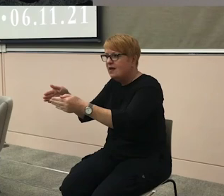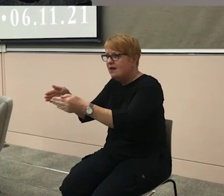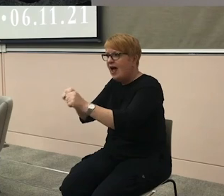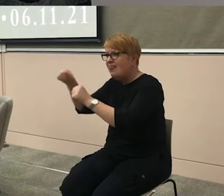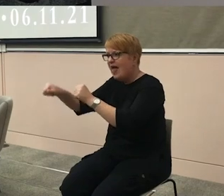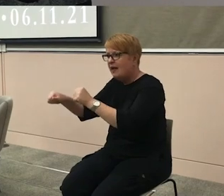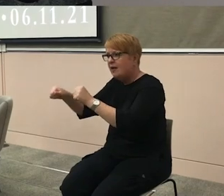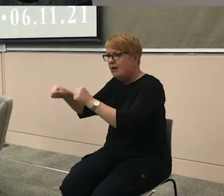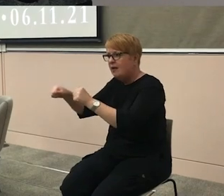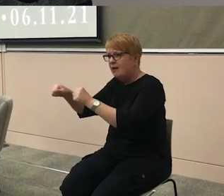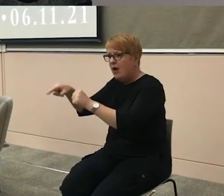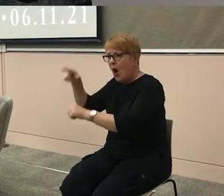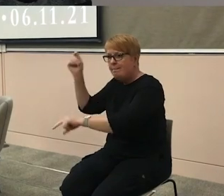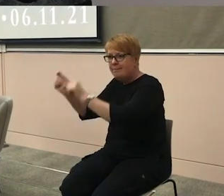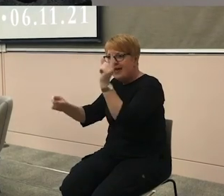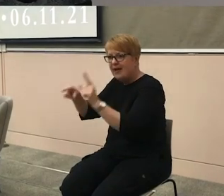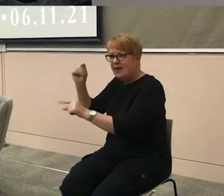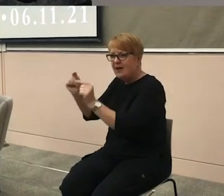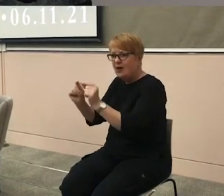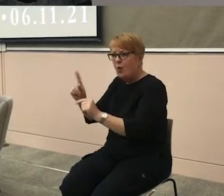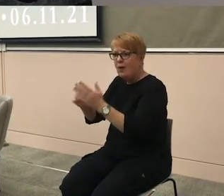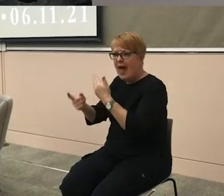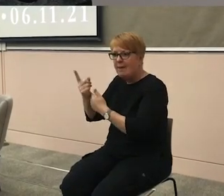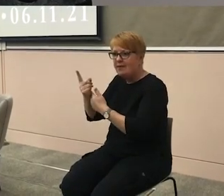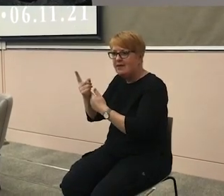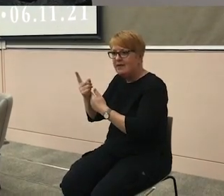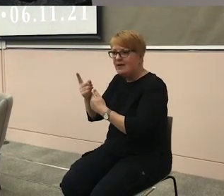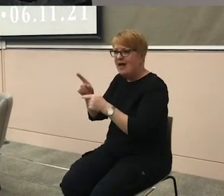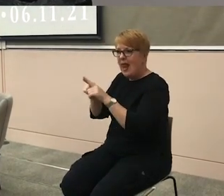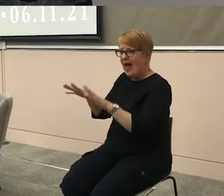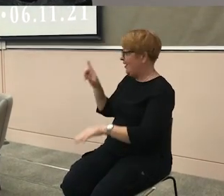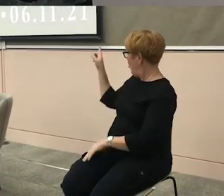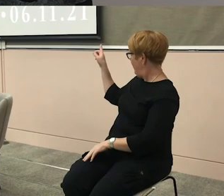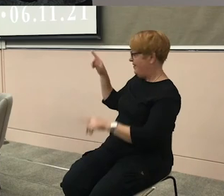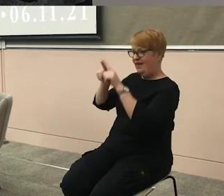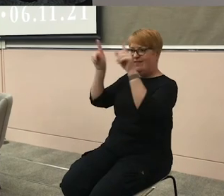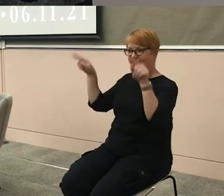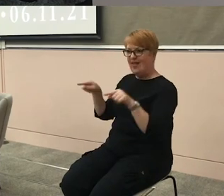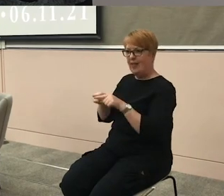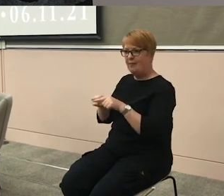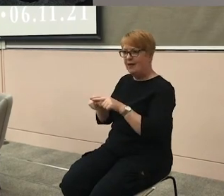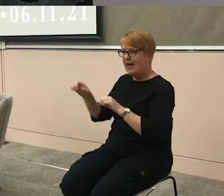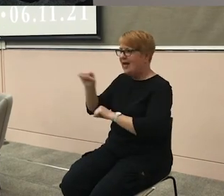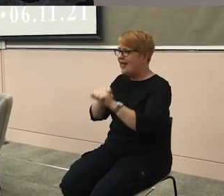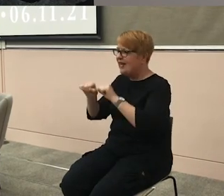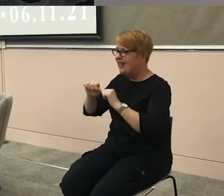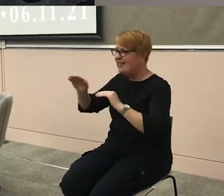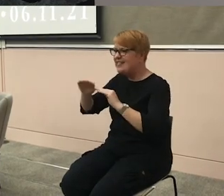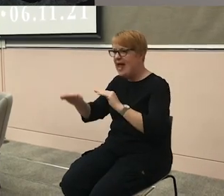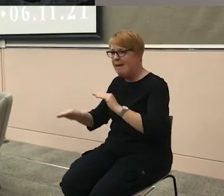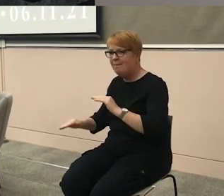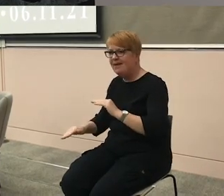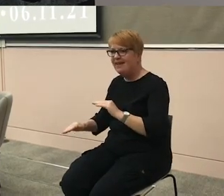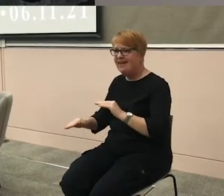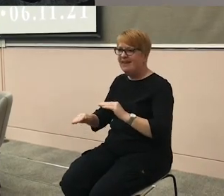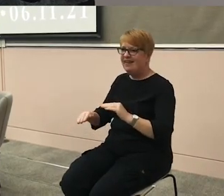happen at either side, especially that scene when you're on the steppers, it's like the past and then the future and what's happening now in the